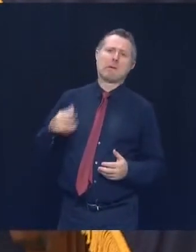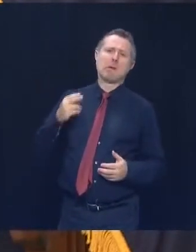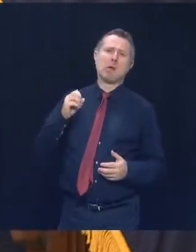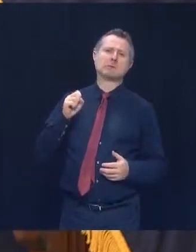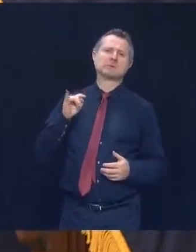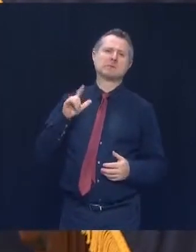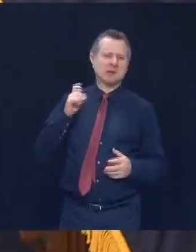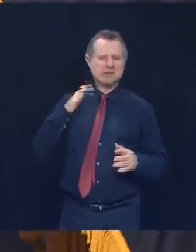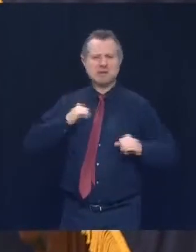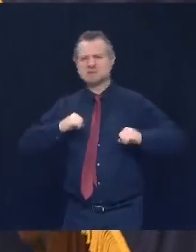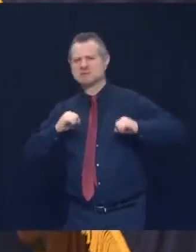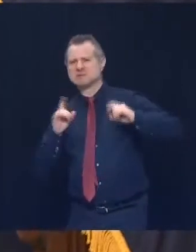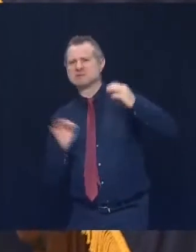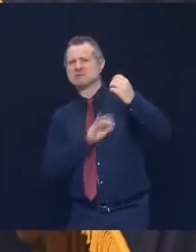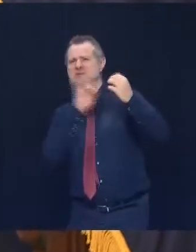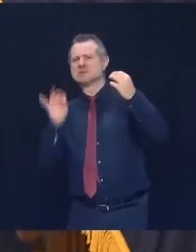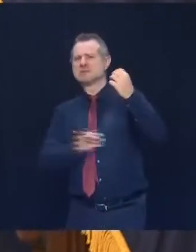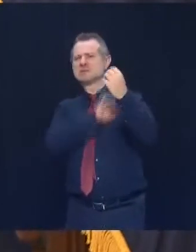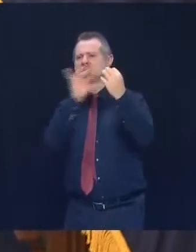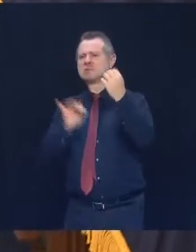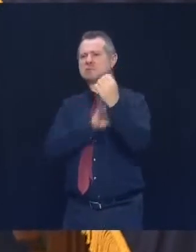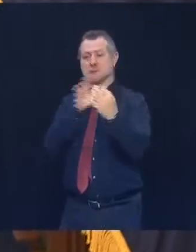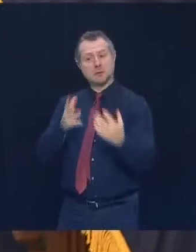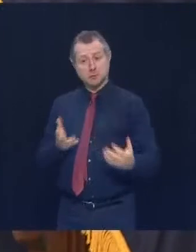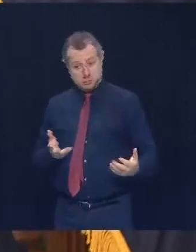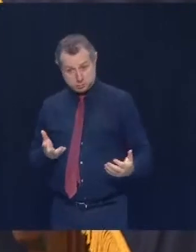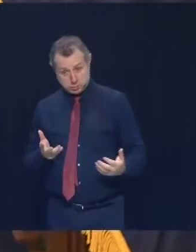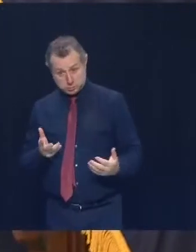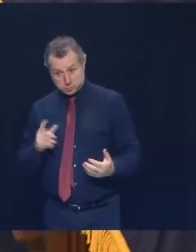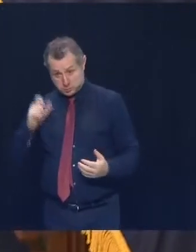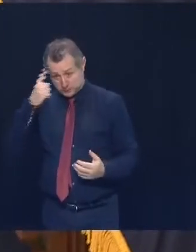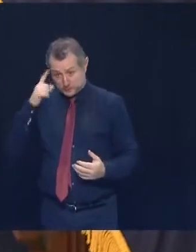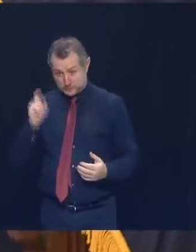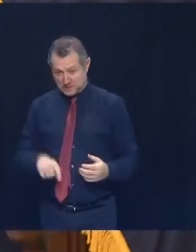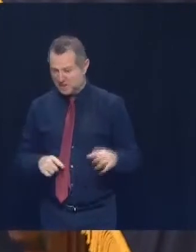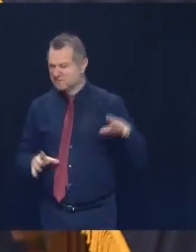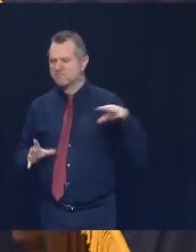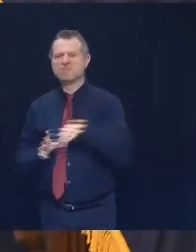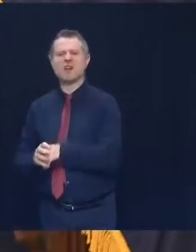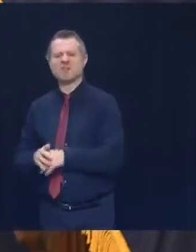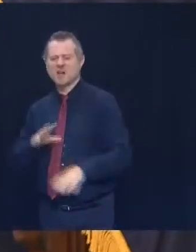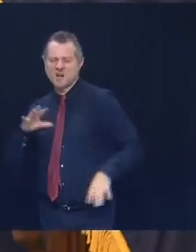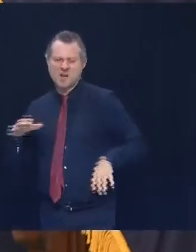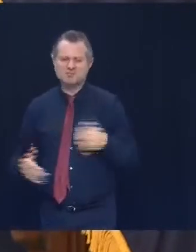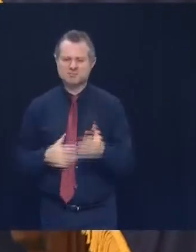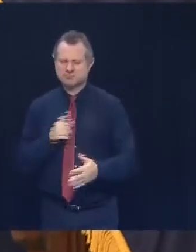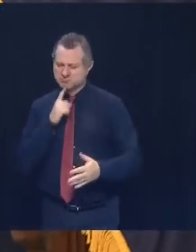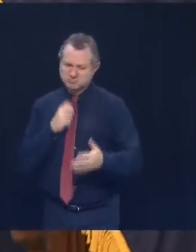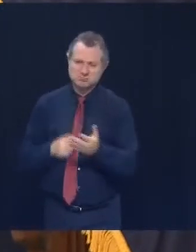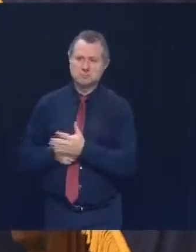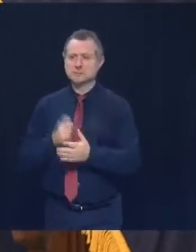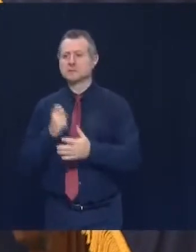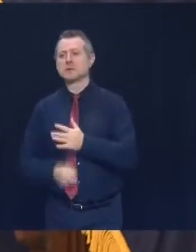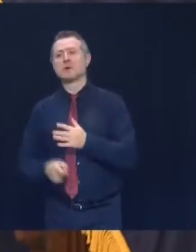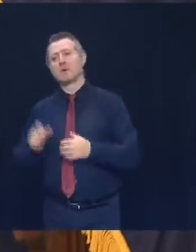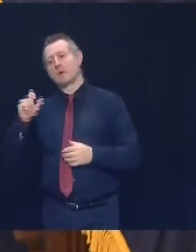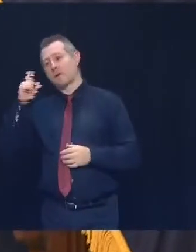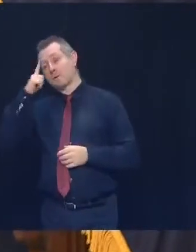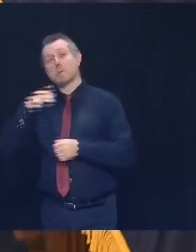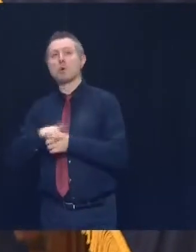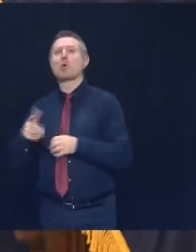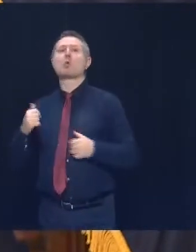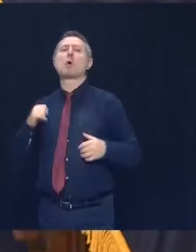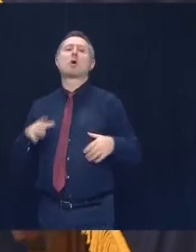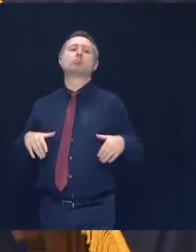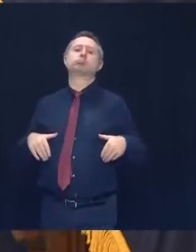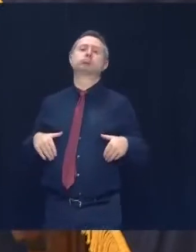to the rules. All right, then you have to enforce them. Well, the local government doesn't want to enforce them. Well,